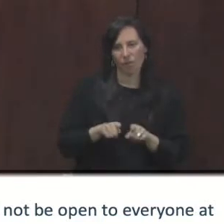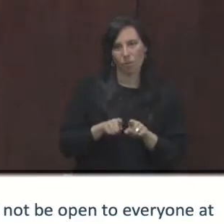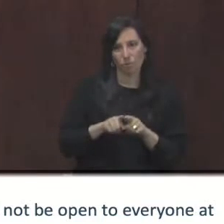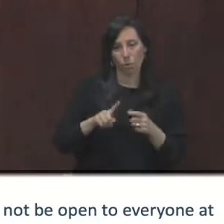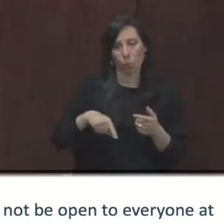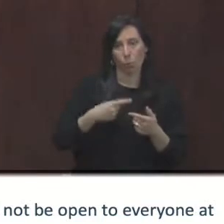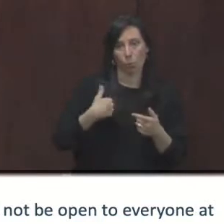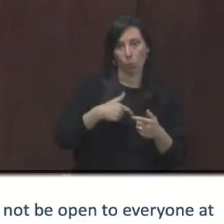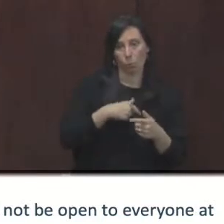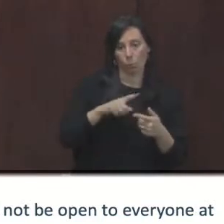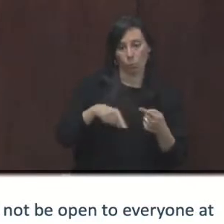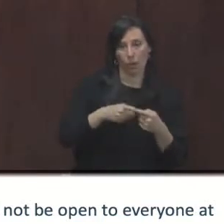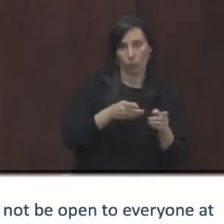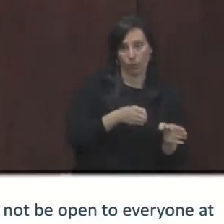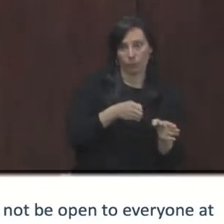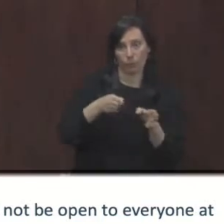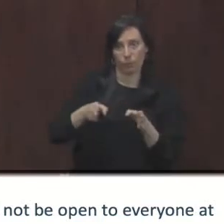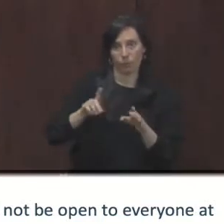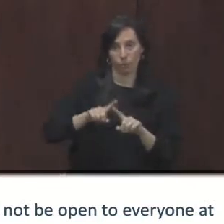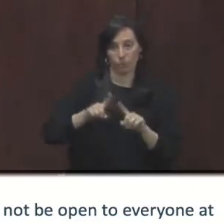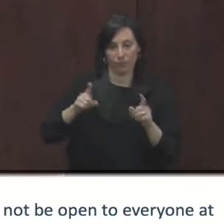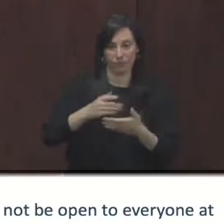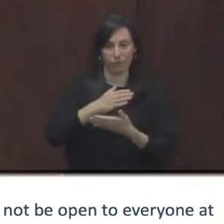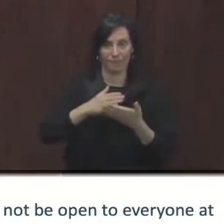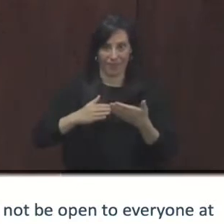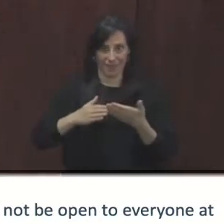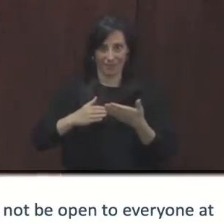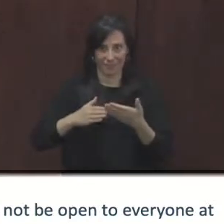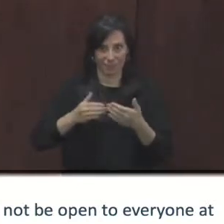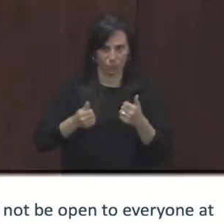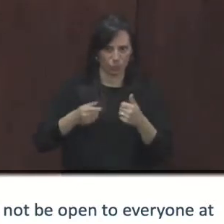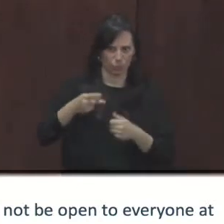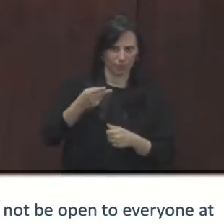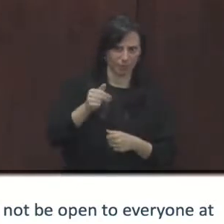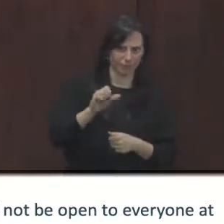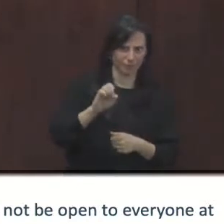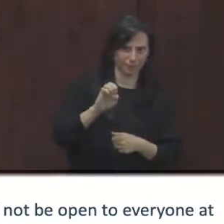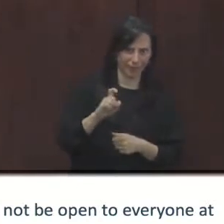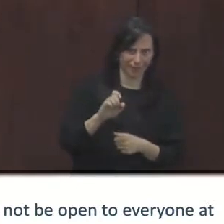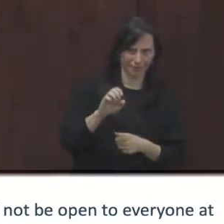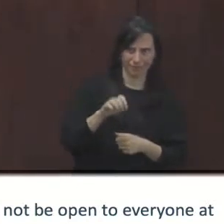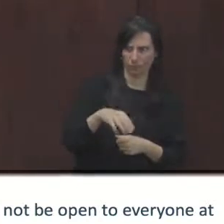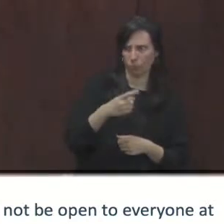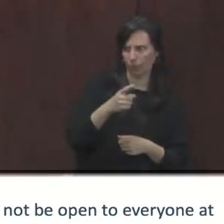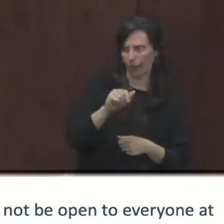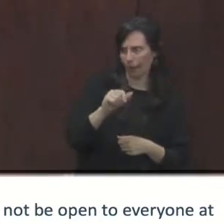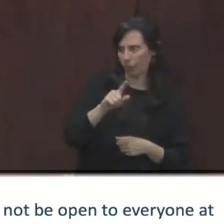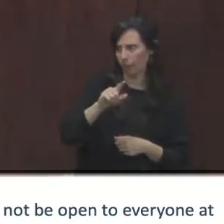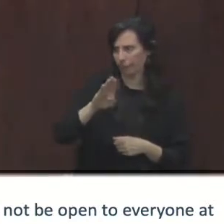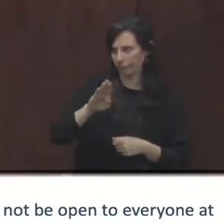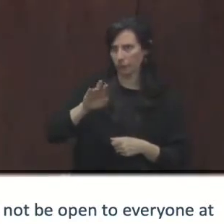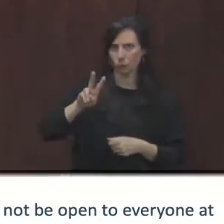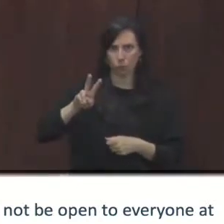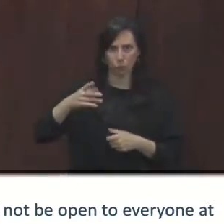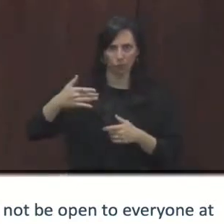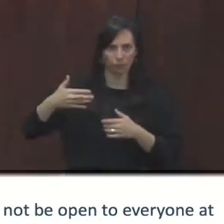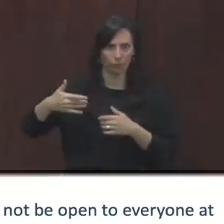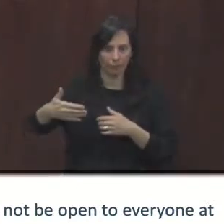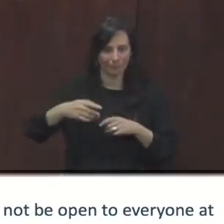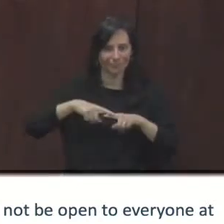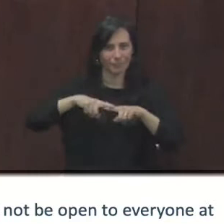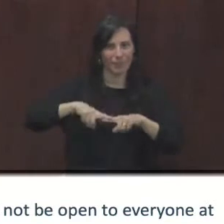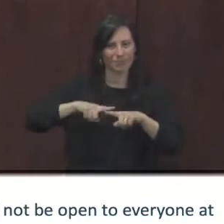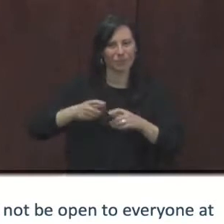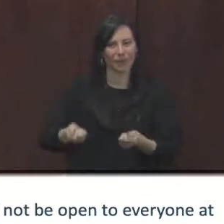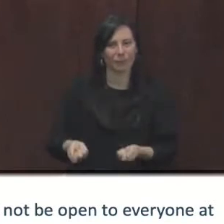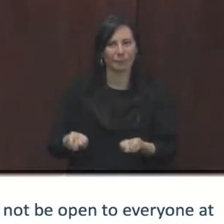how much vaccine we get. So we might get an estimate of how much vaccine until it is actually at the health